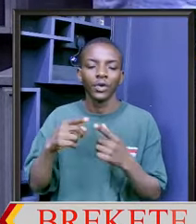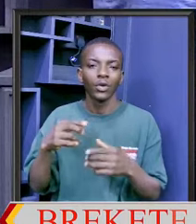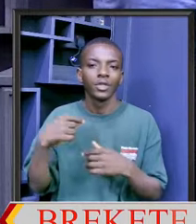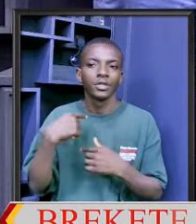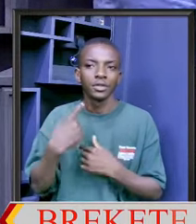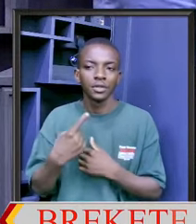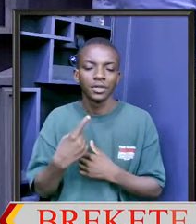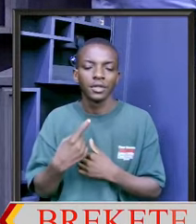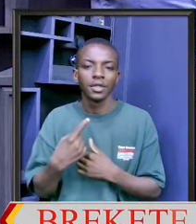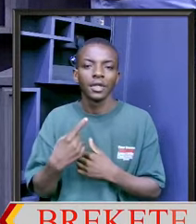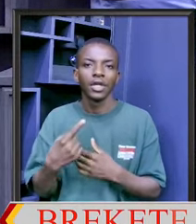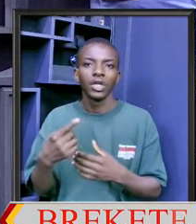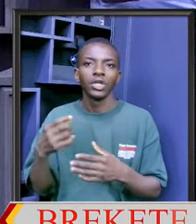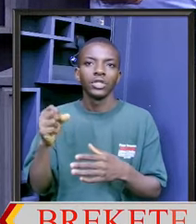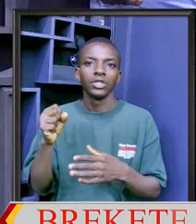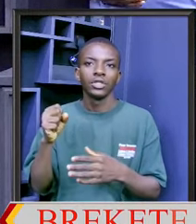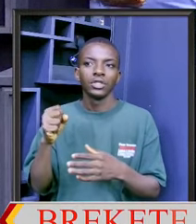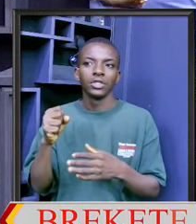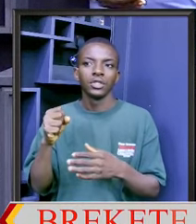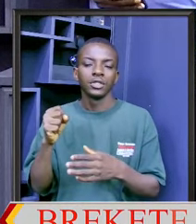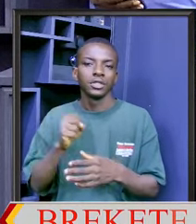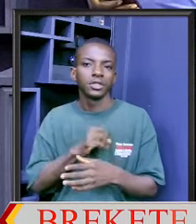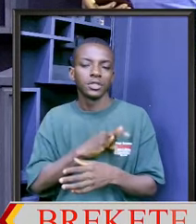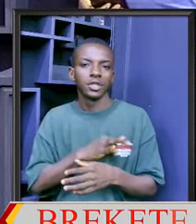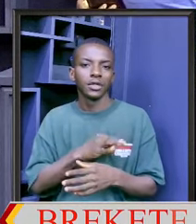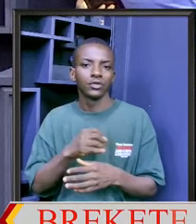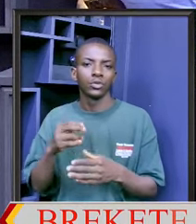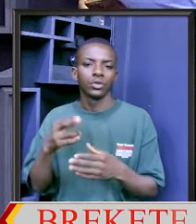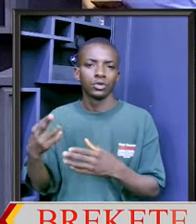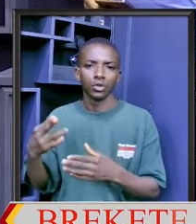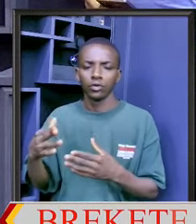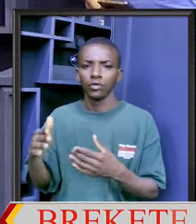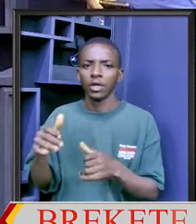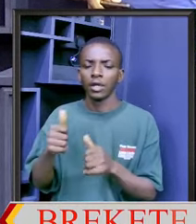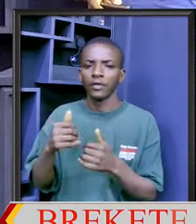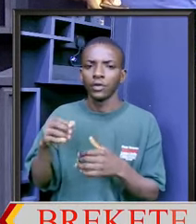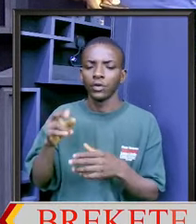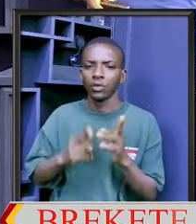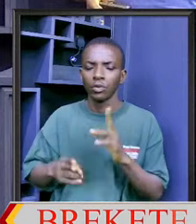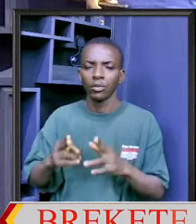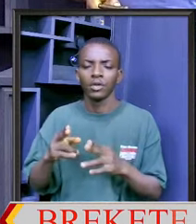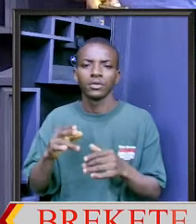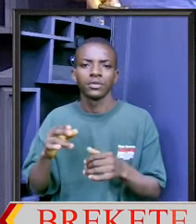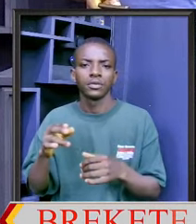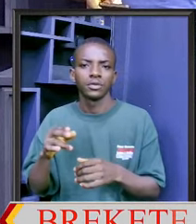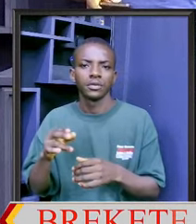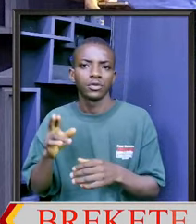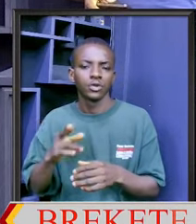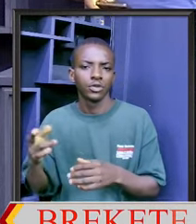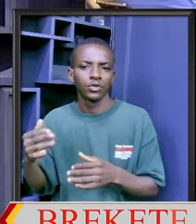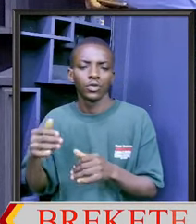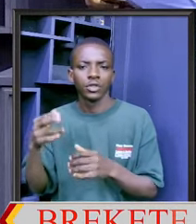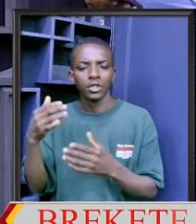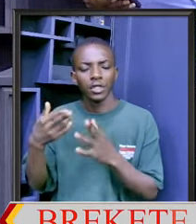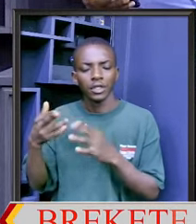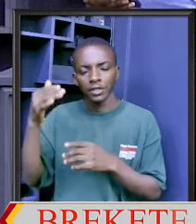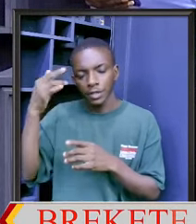When they say a staff should be resourceful, every human being should be resourceful, there is a reason.